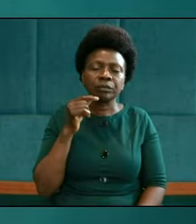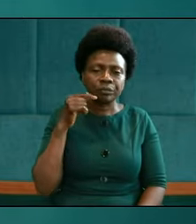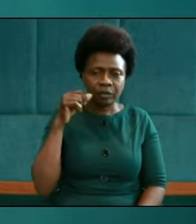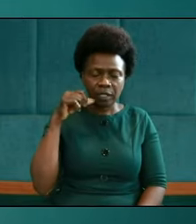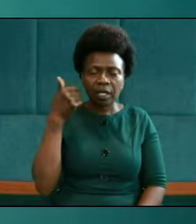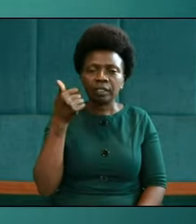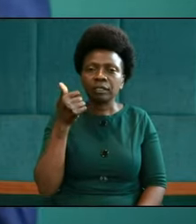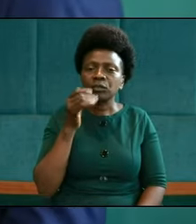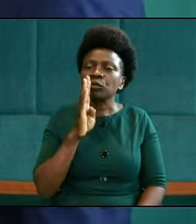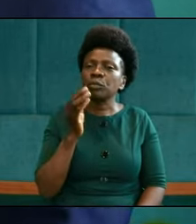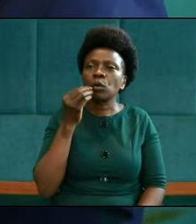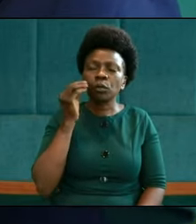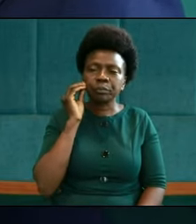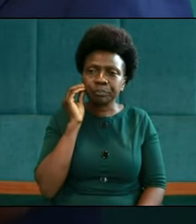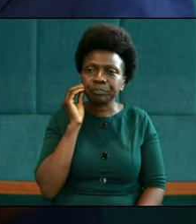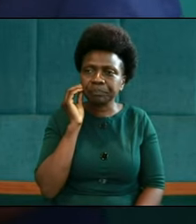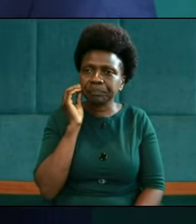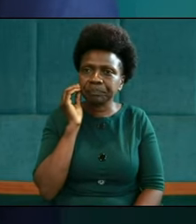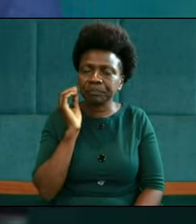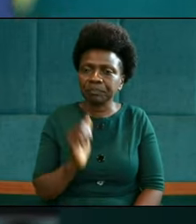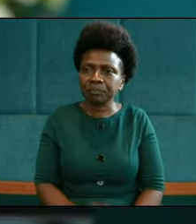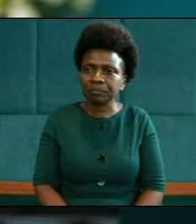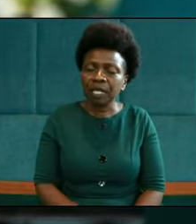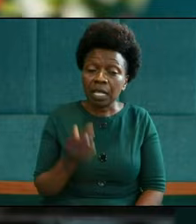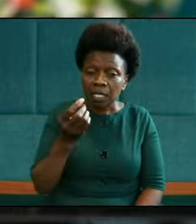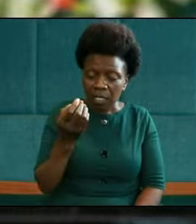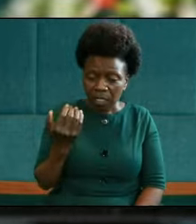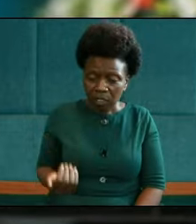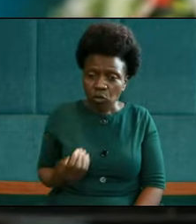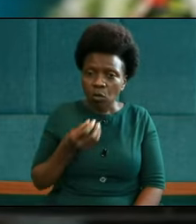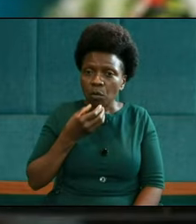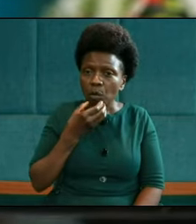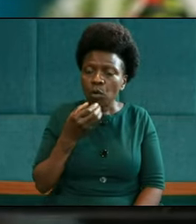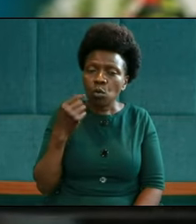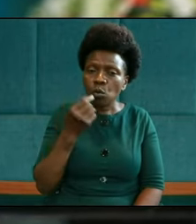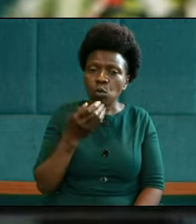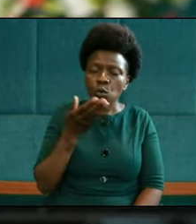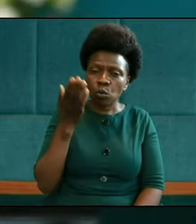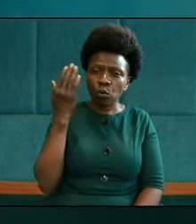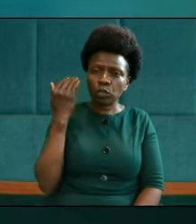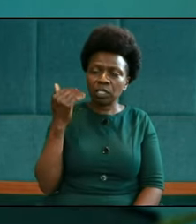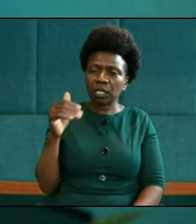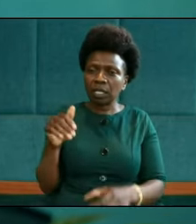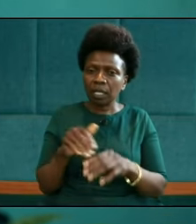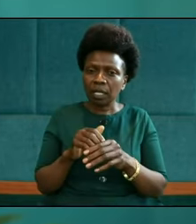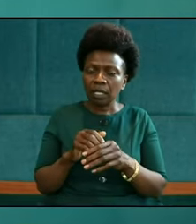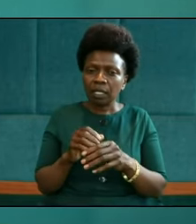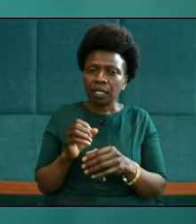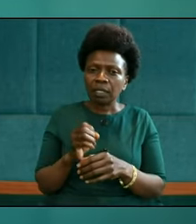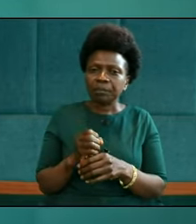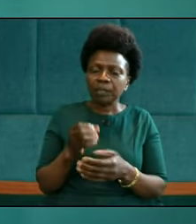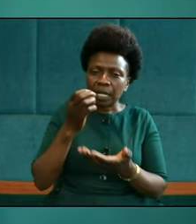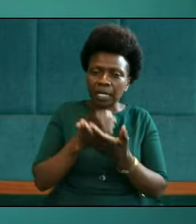be home. This little boy who was in grade 8